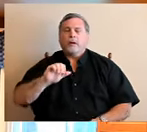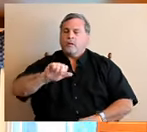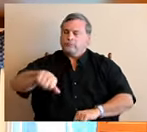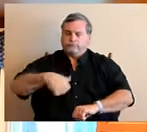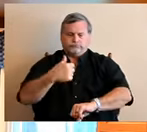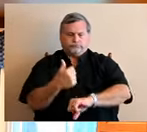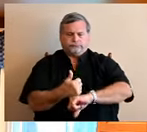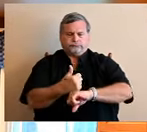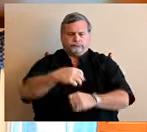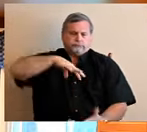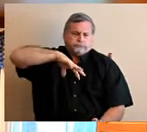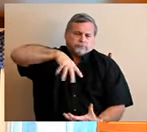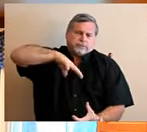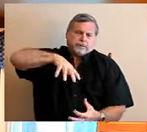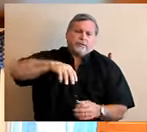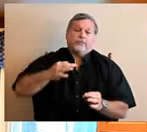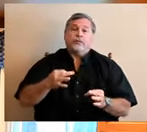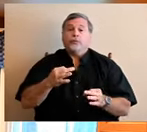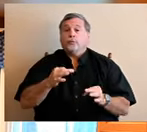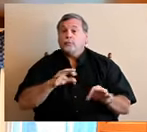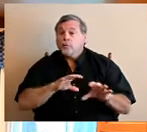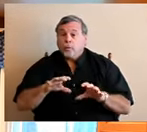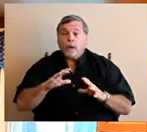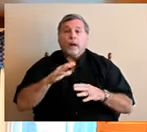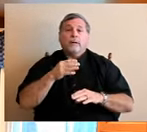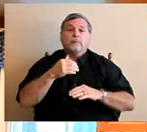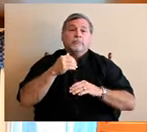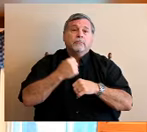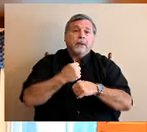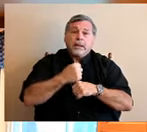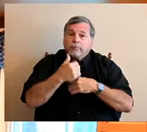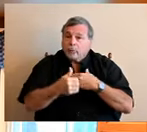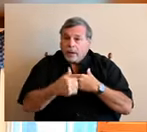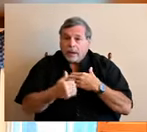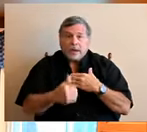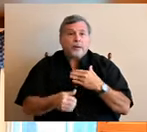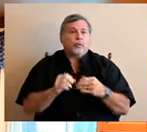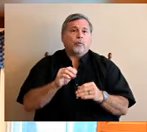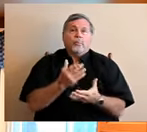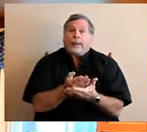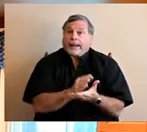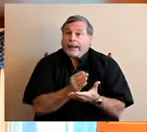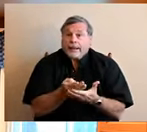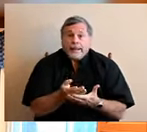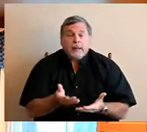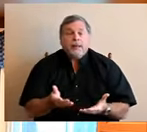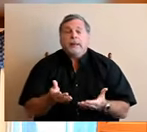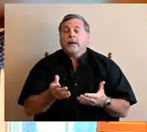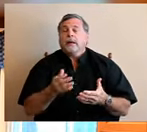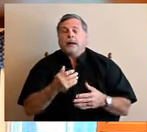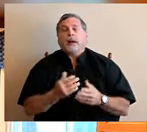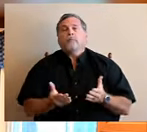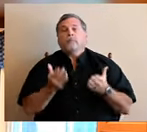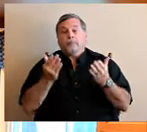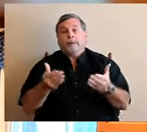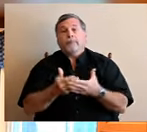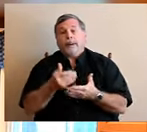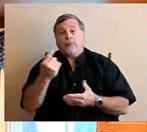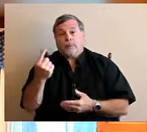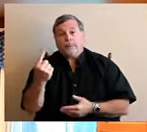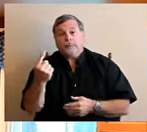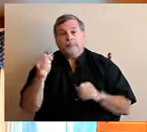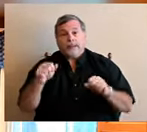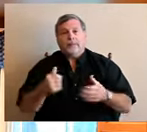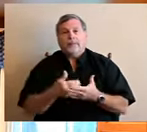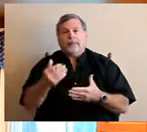is always a good thing if you're doing a lot of breads or if you're doing a lot of baking. So I recommend getting one. Now